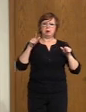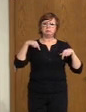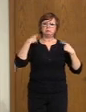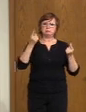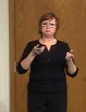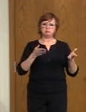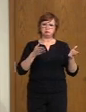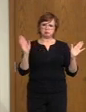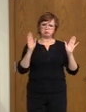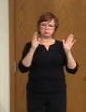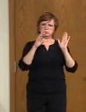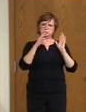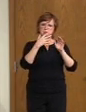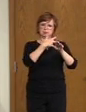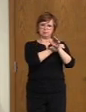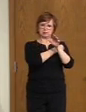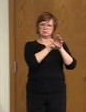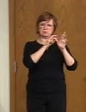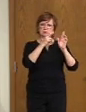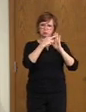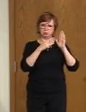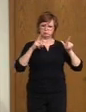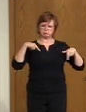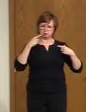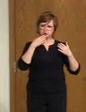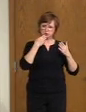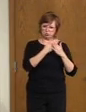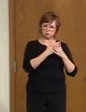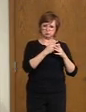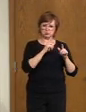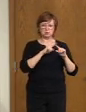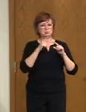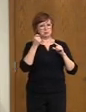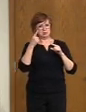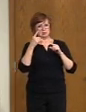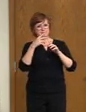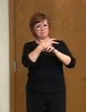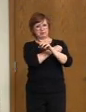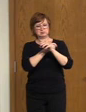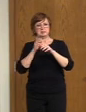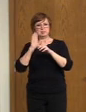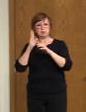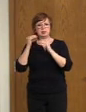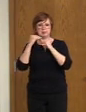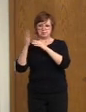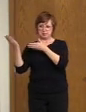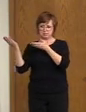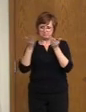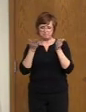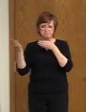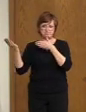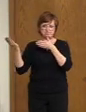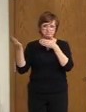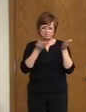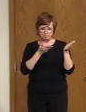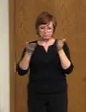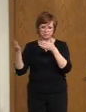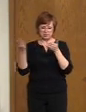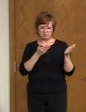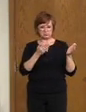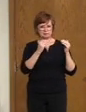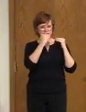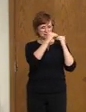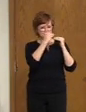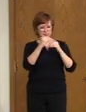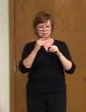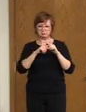right now, the vaccine is coming in limited amounts. I'm sure there's going to be more interest in the vaccine than the supplies are, and it will